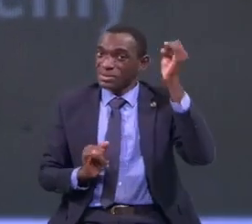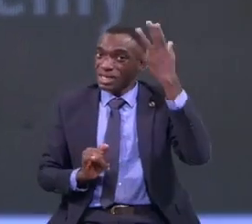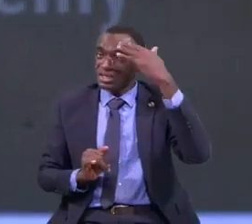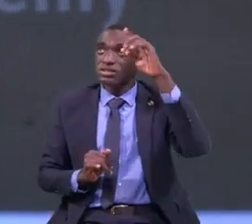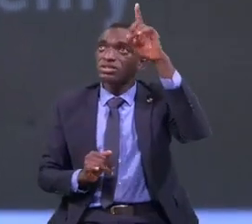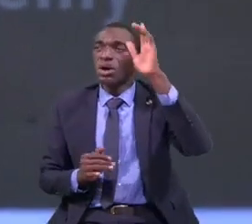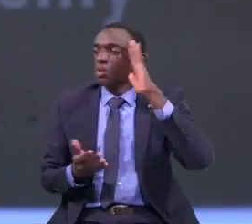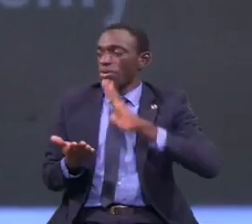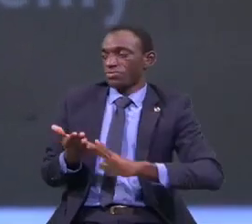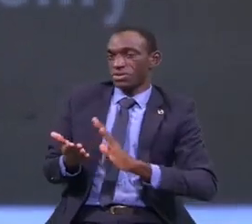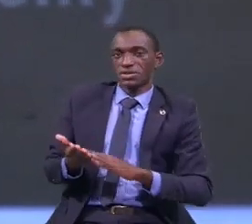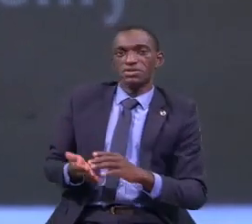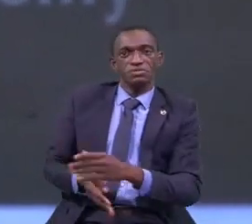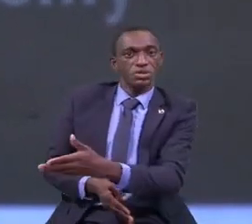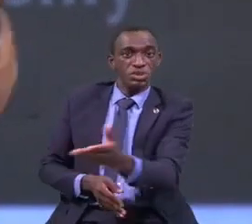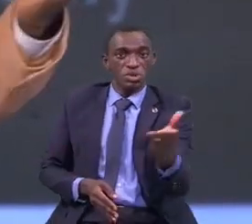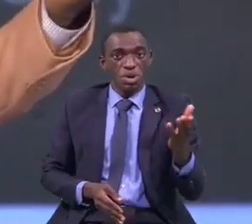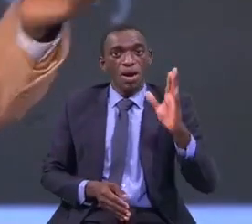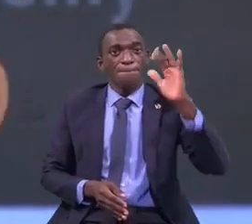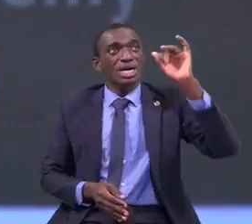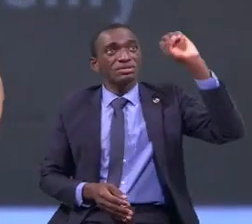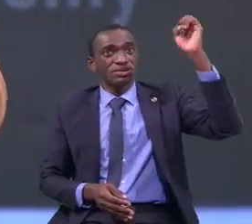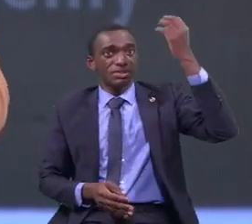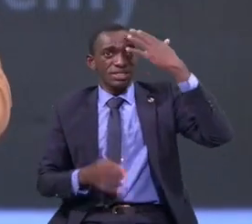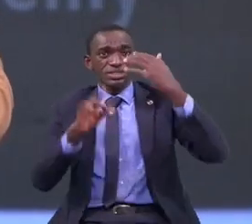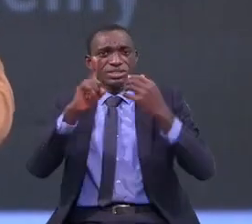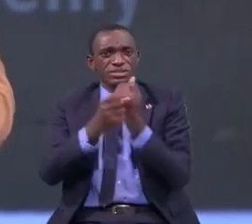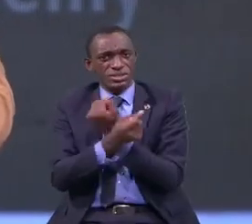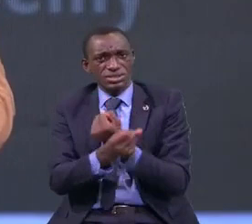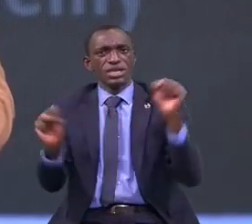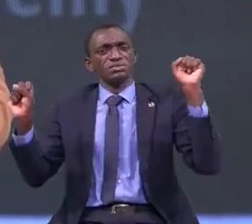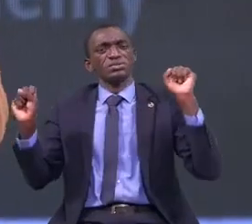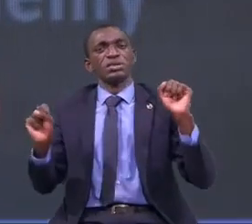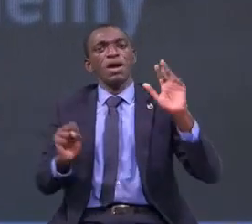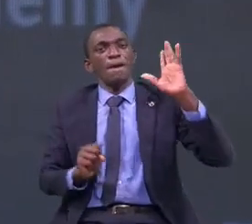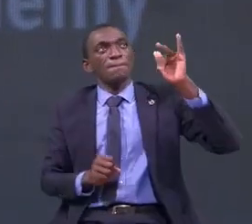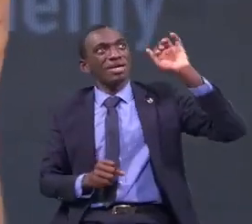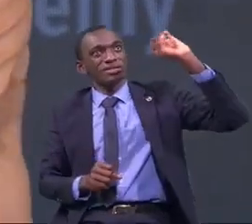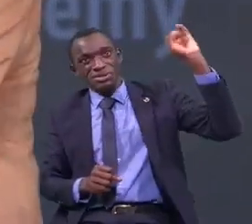he saves. By grace, he makes your life better.